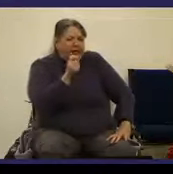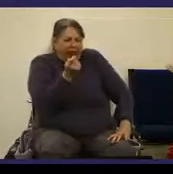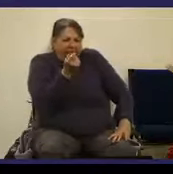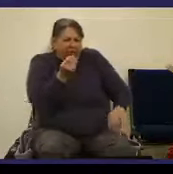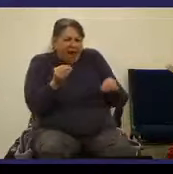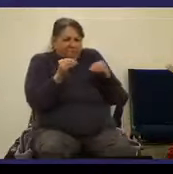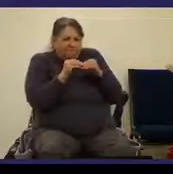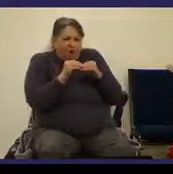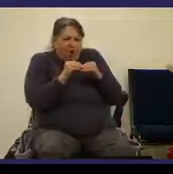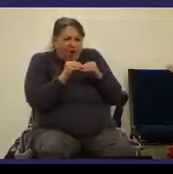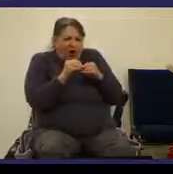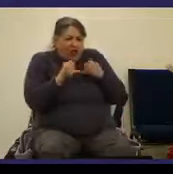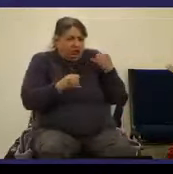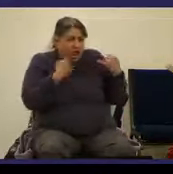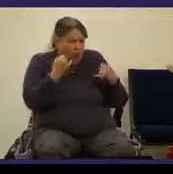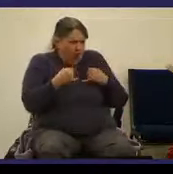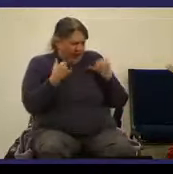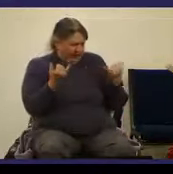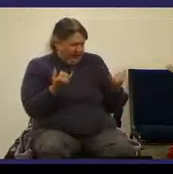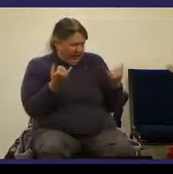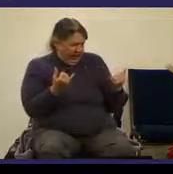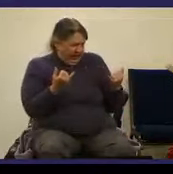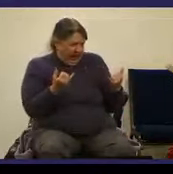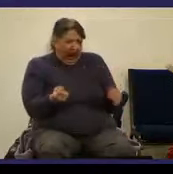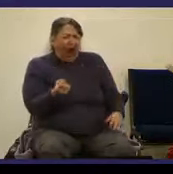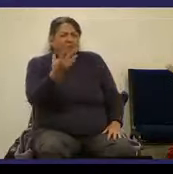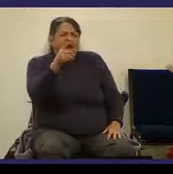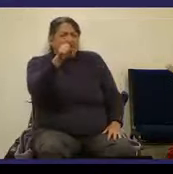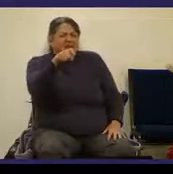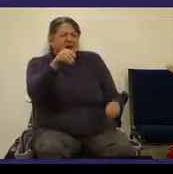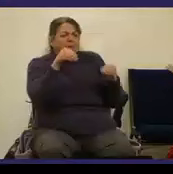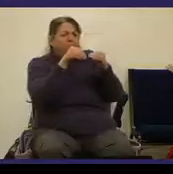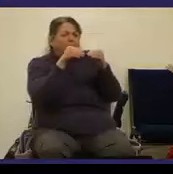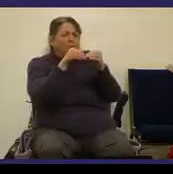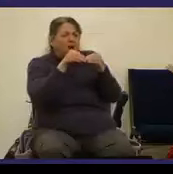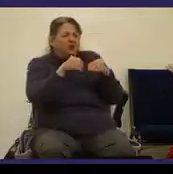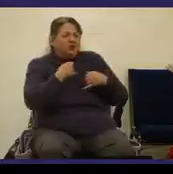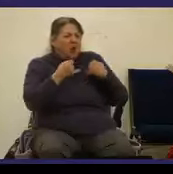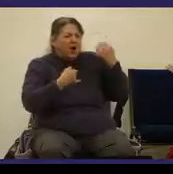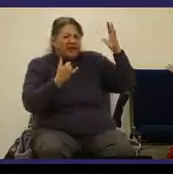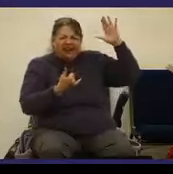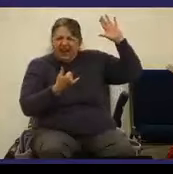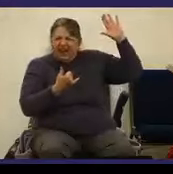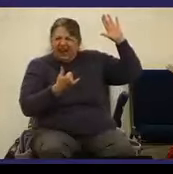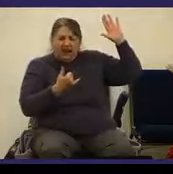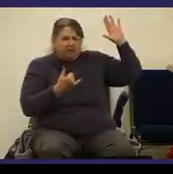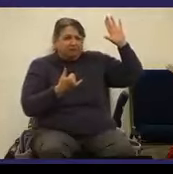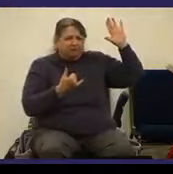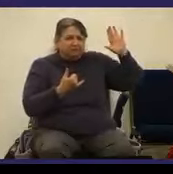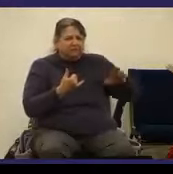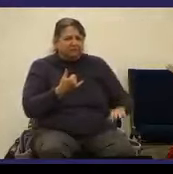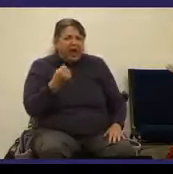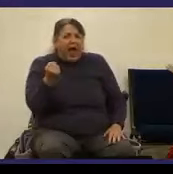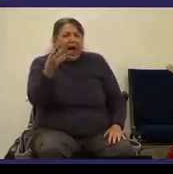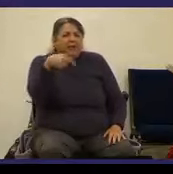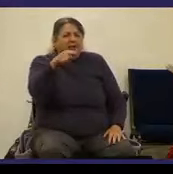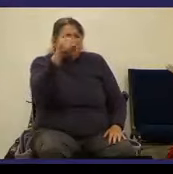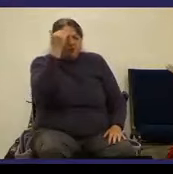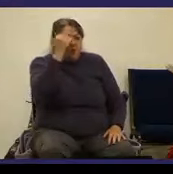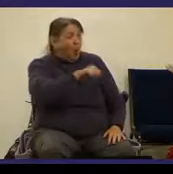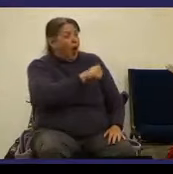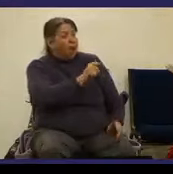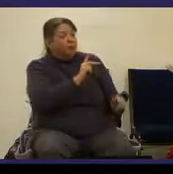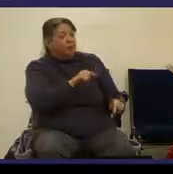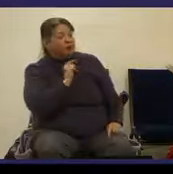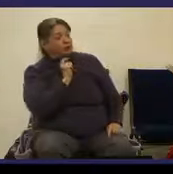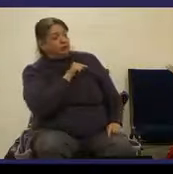morning? How many of you know that you can use some joy? How many of you know someone who, or